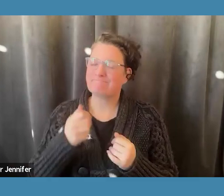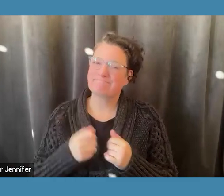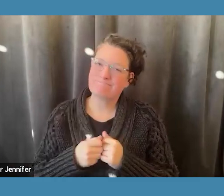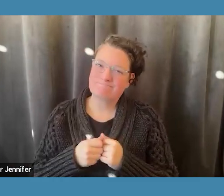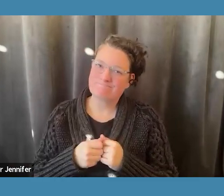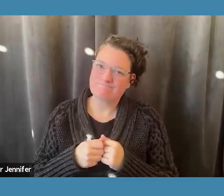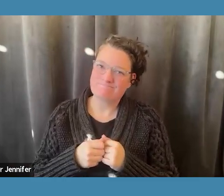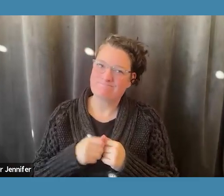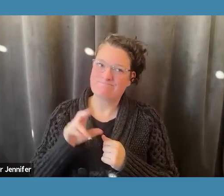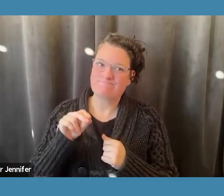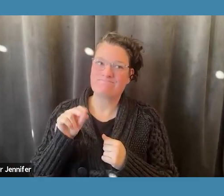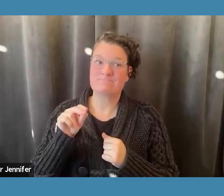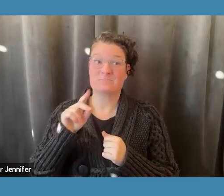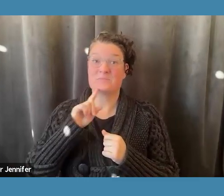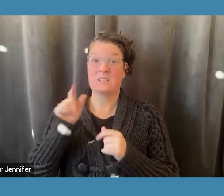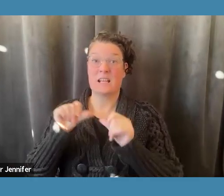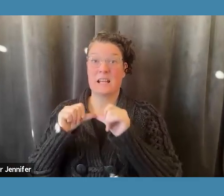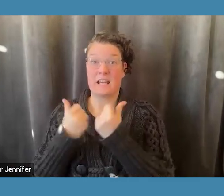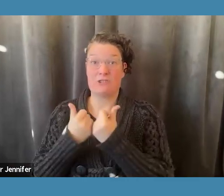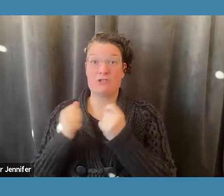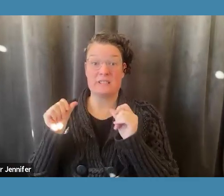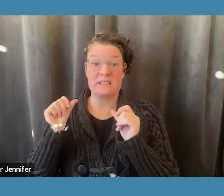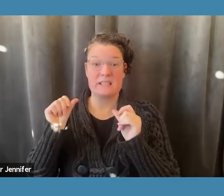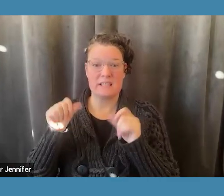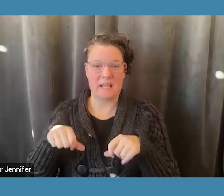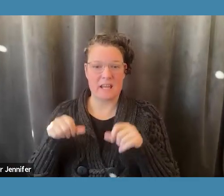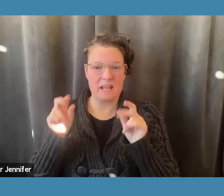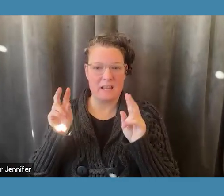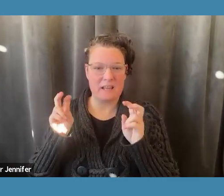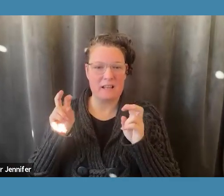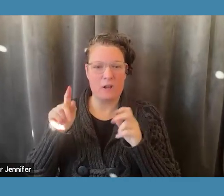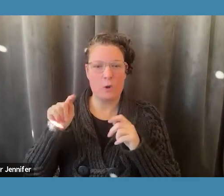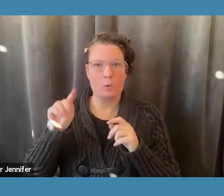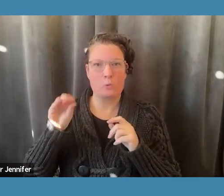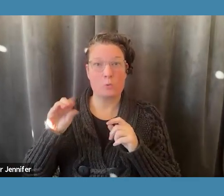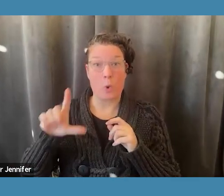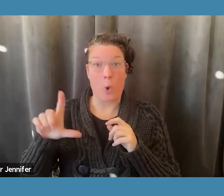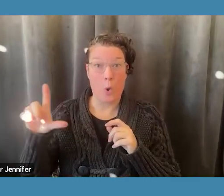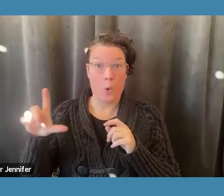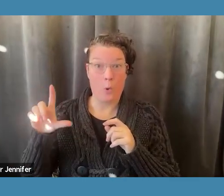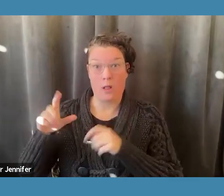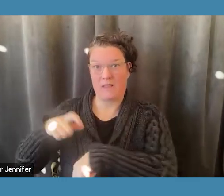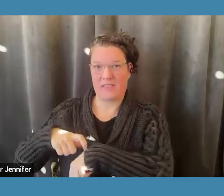The agency is allowed to what they call toll the time to make the determination. So they